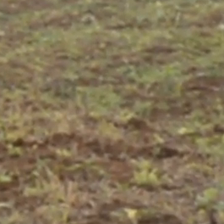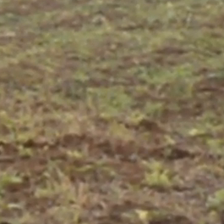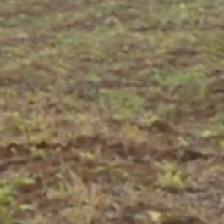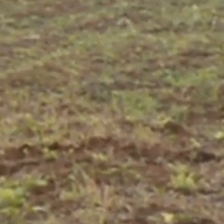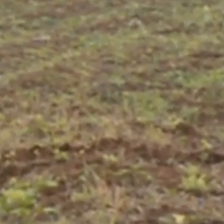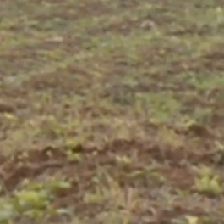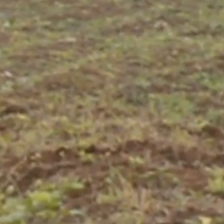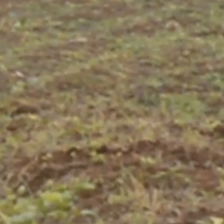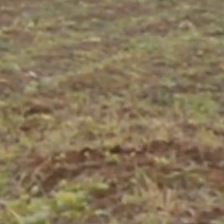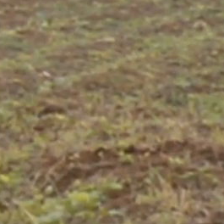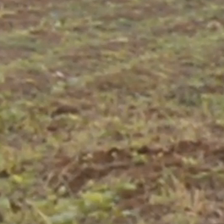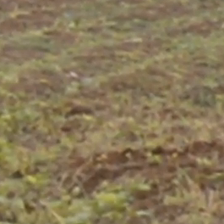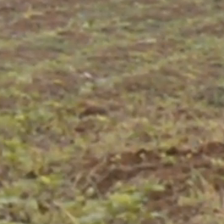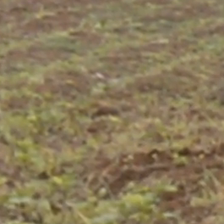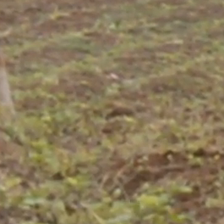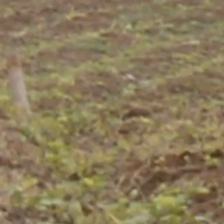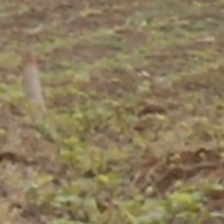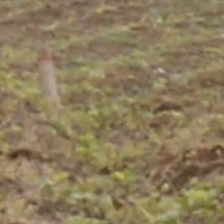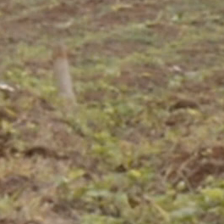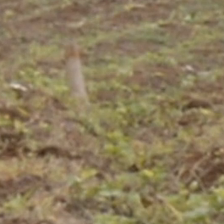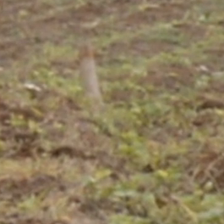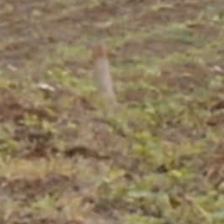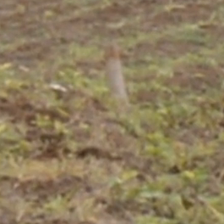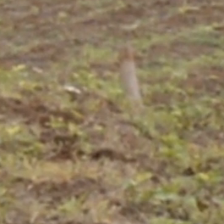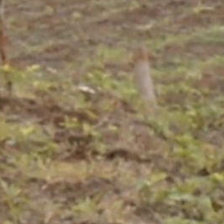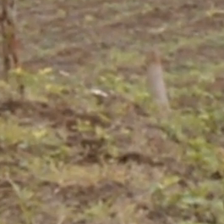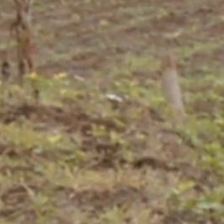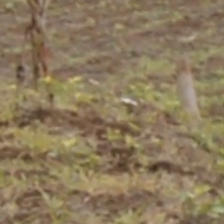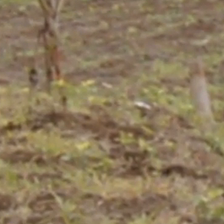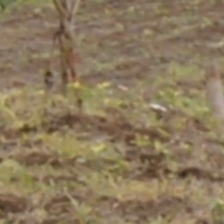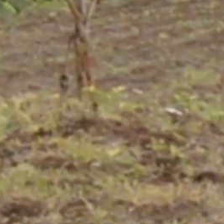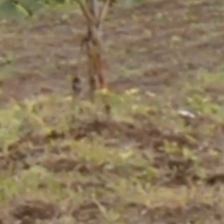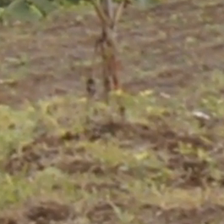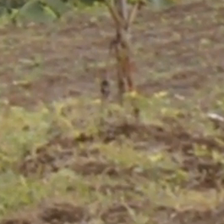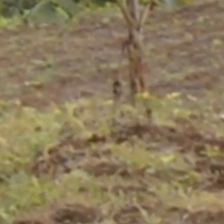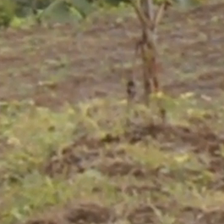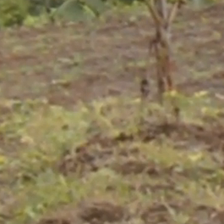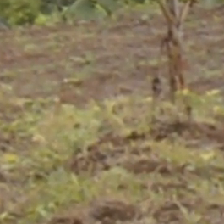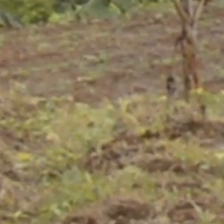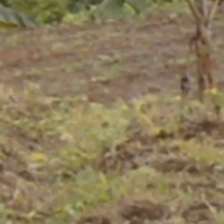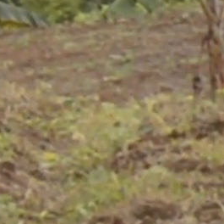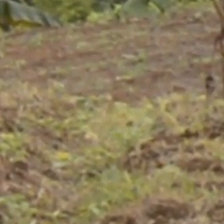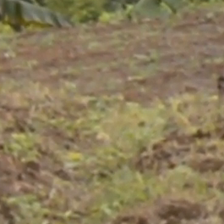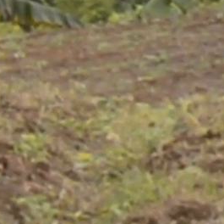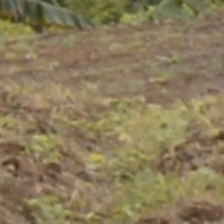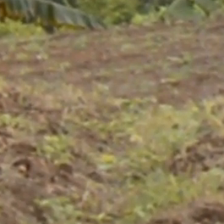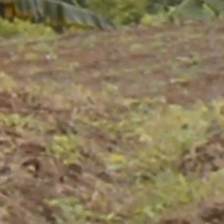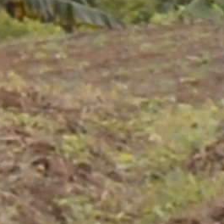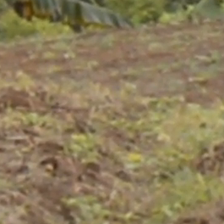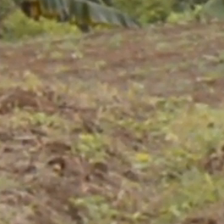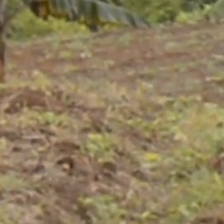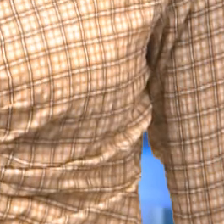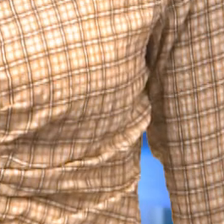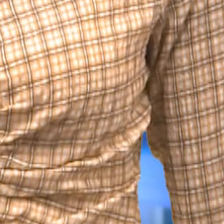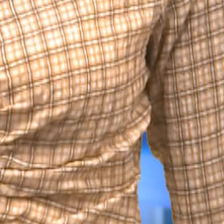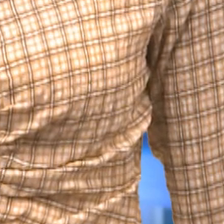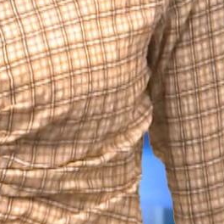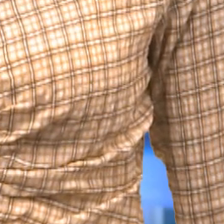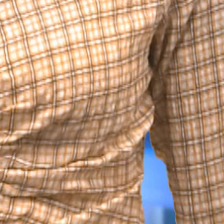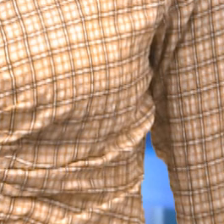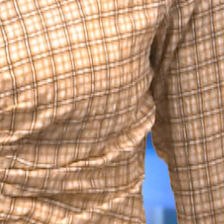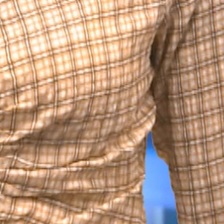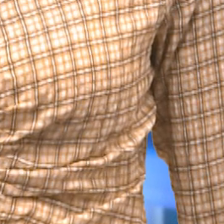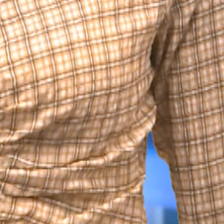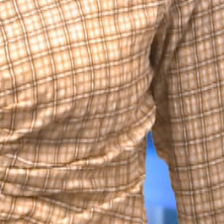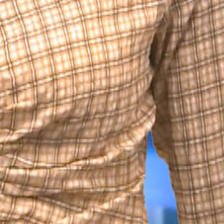Transformational Policy Committee. Leader of Government Business, Senator Adrian Thomas, who gave support to the motion, reiterated that there is no need